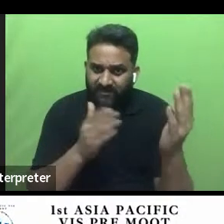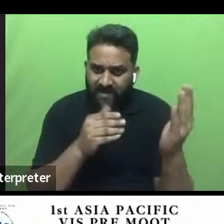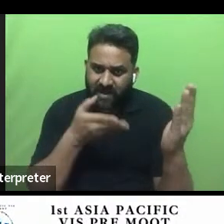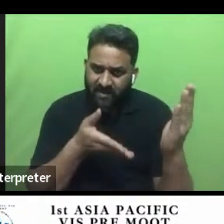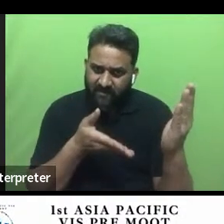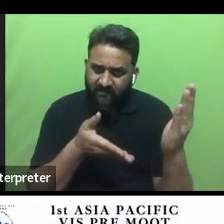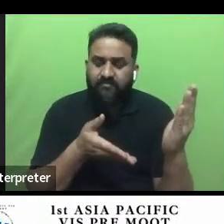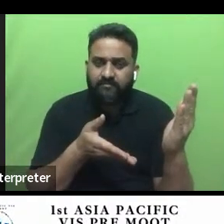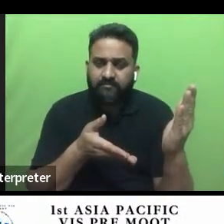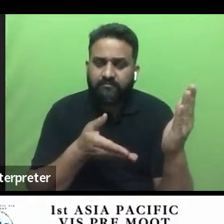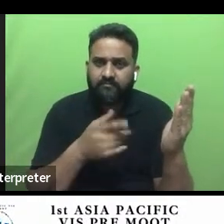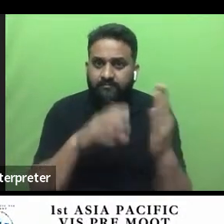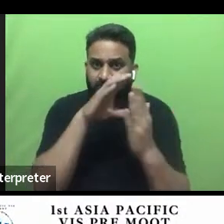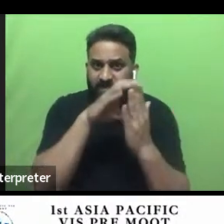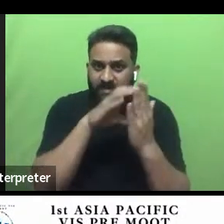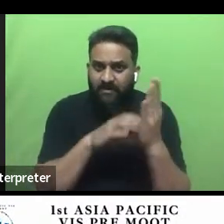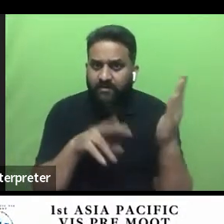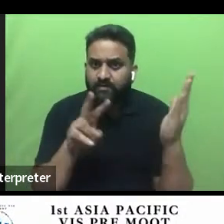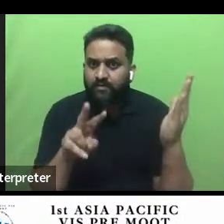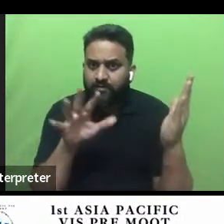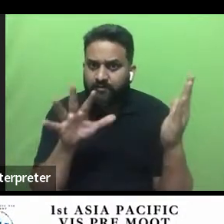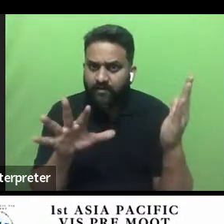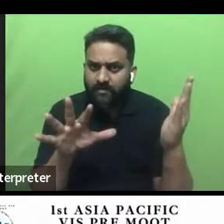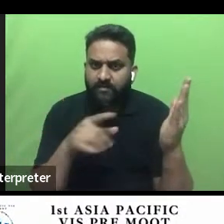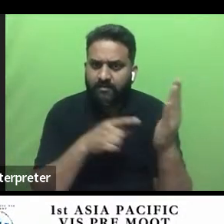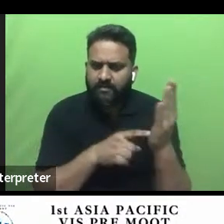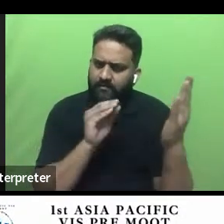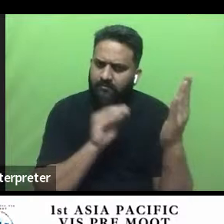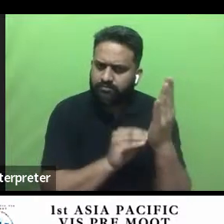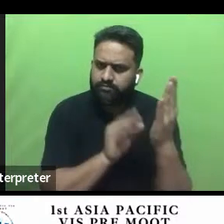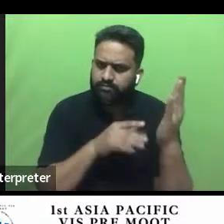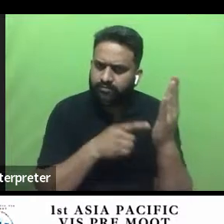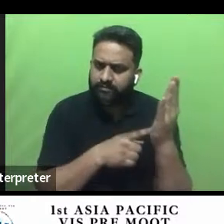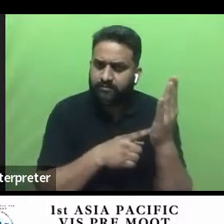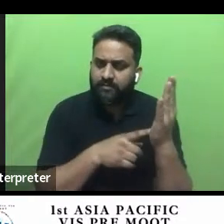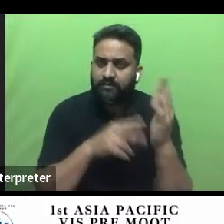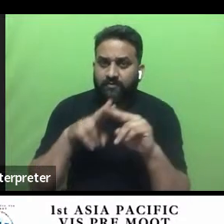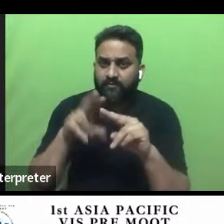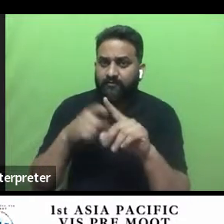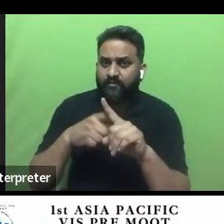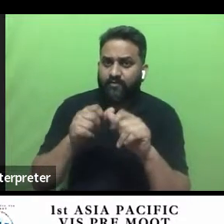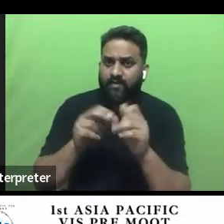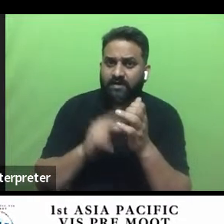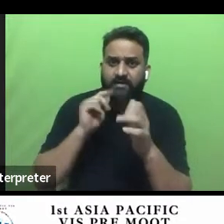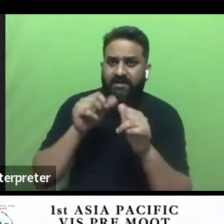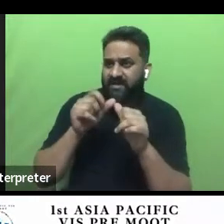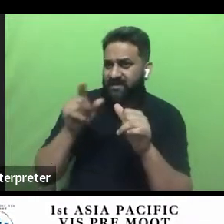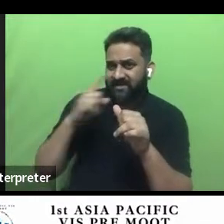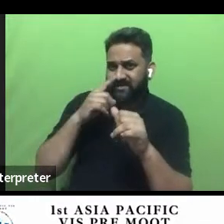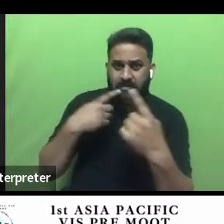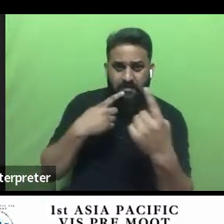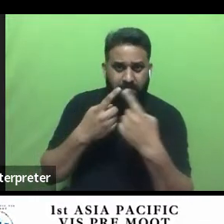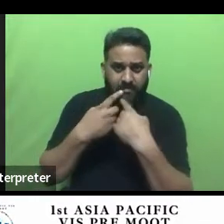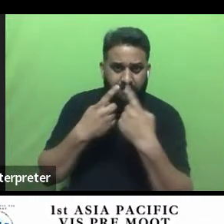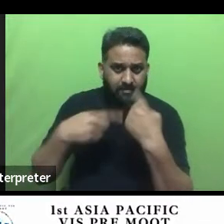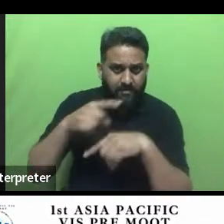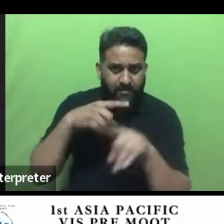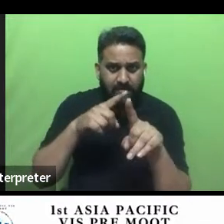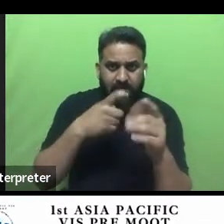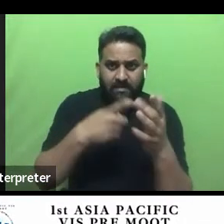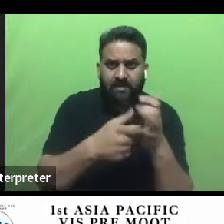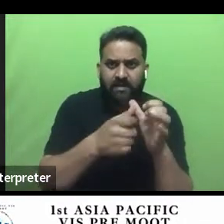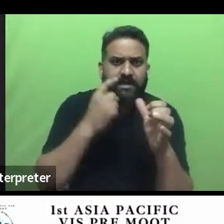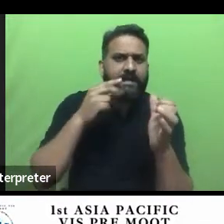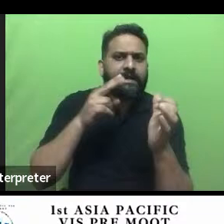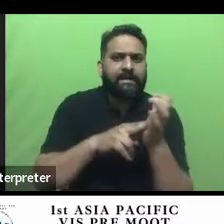In paragraph 25, it had been mentioned that Ms. Fauconnier, while communicating with Mr. Rain, the representative of